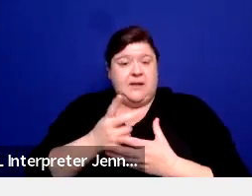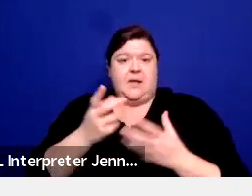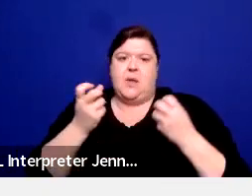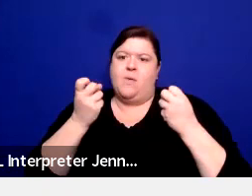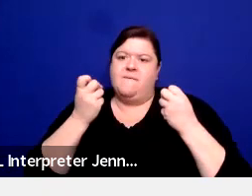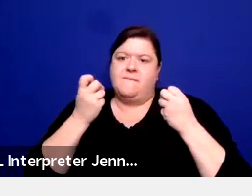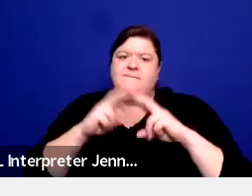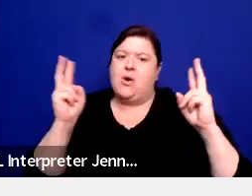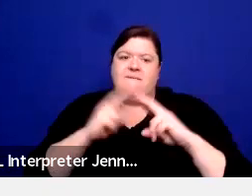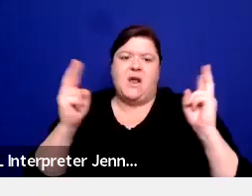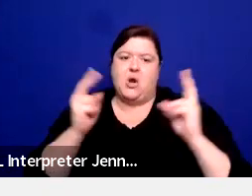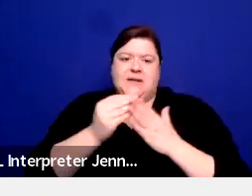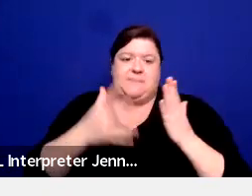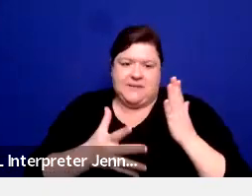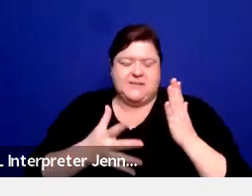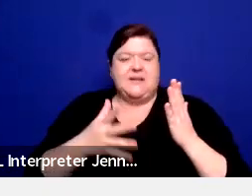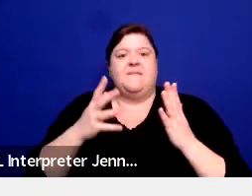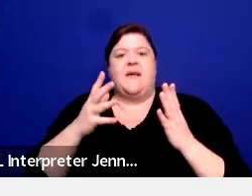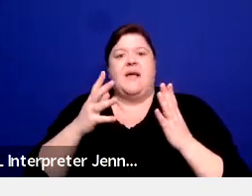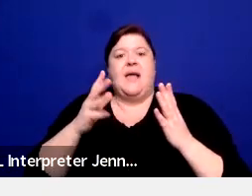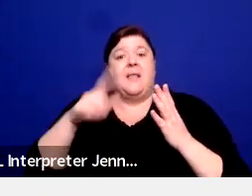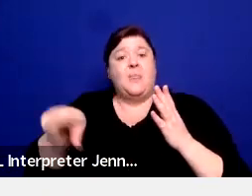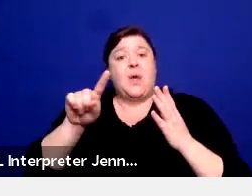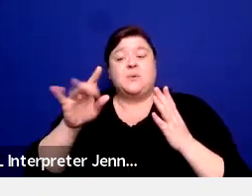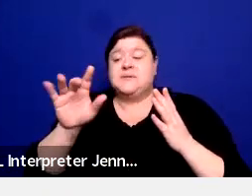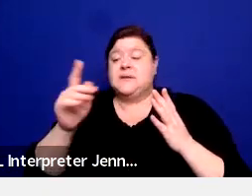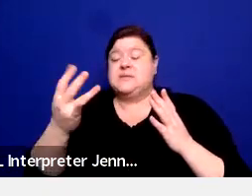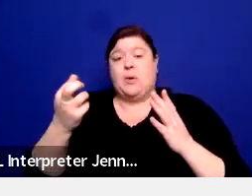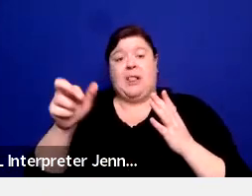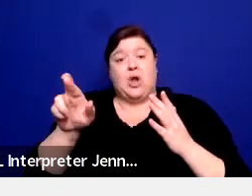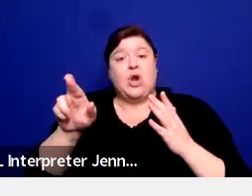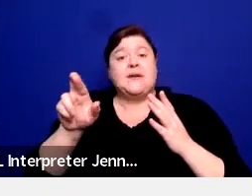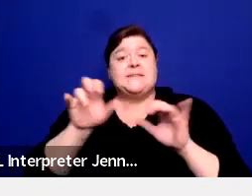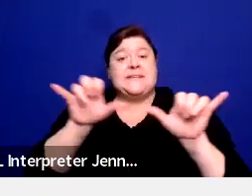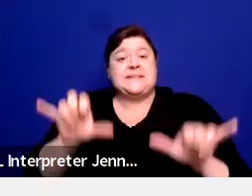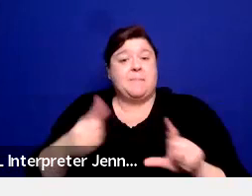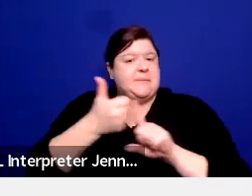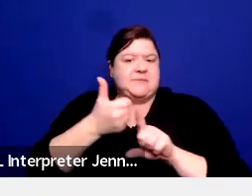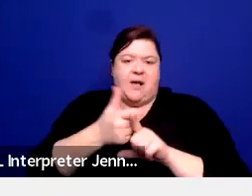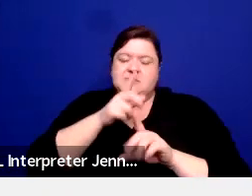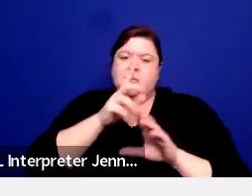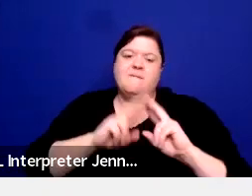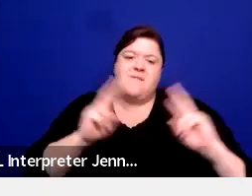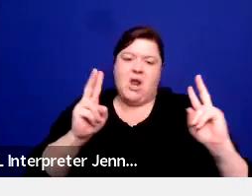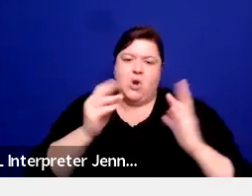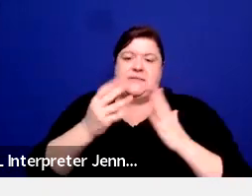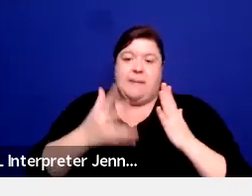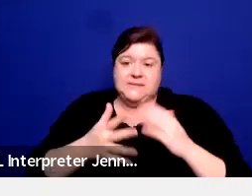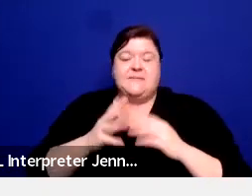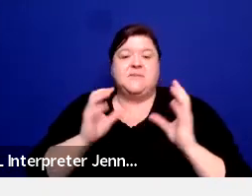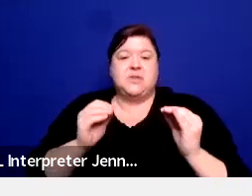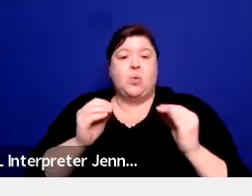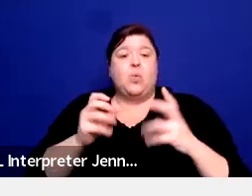costly, as were the sprinkler systems themselves. So we worked really closely with the Department of Consumer and